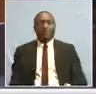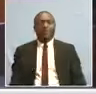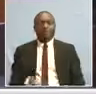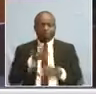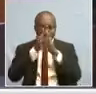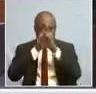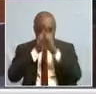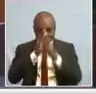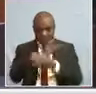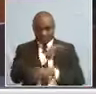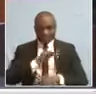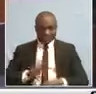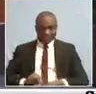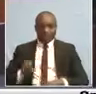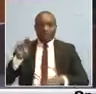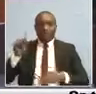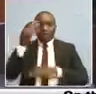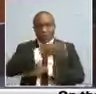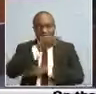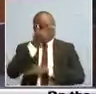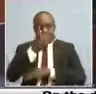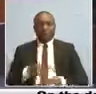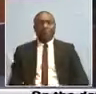The Honorable Member for Nalolo.